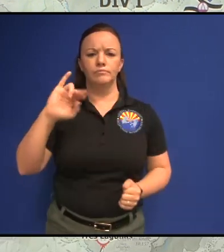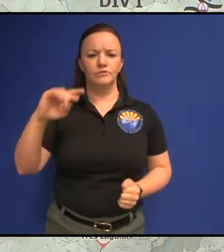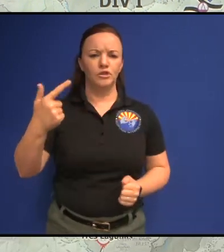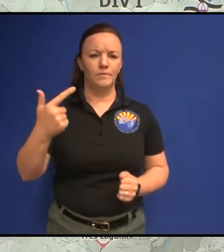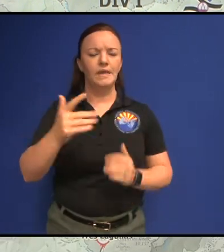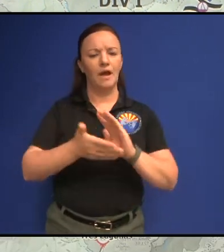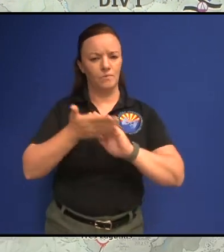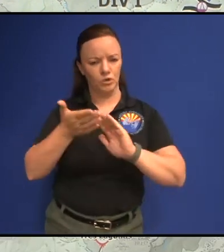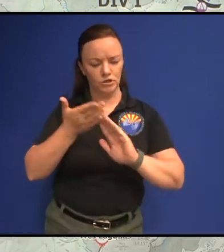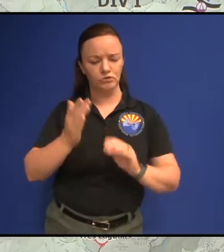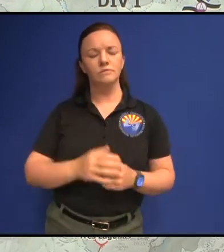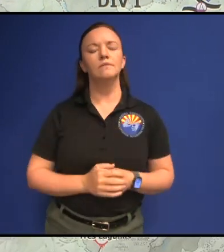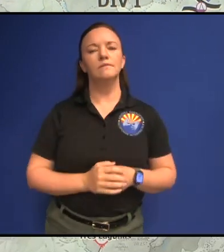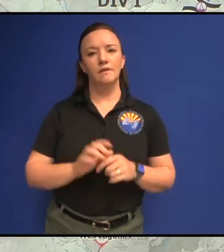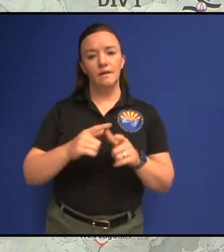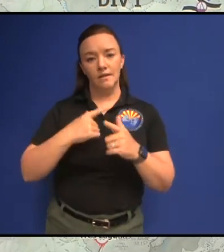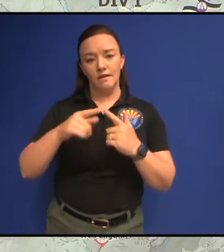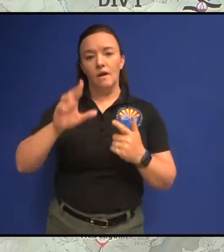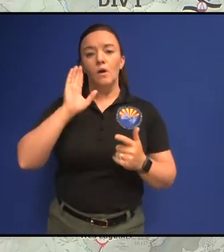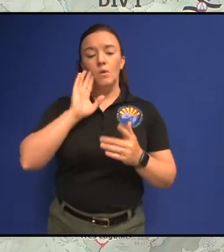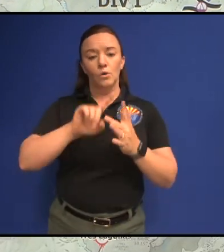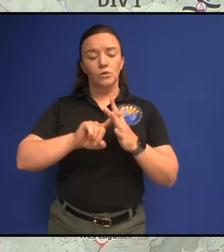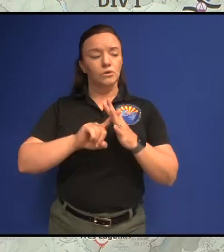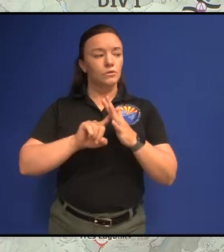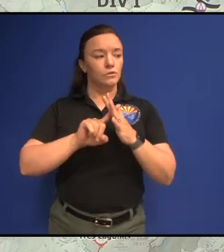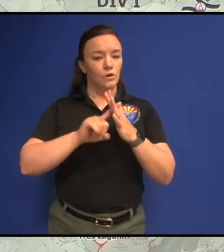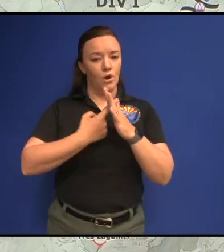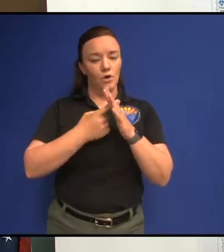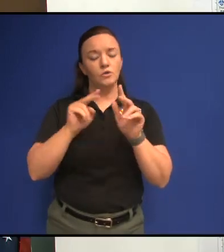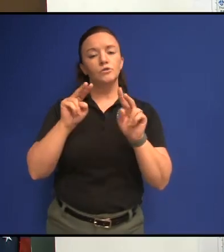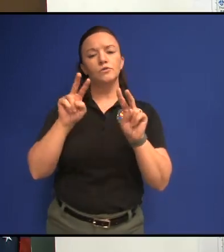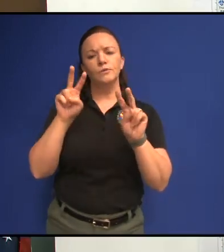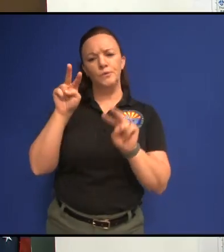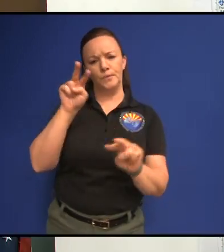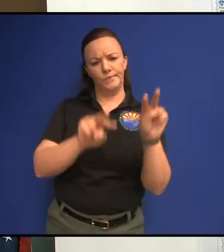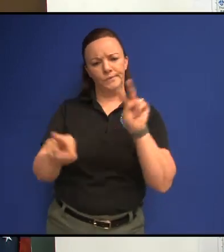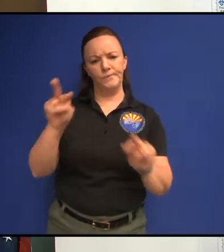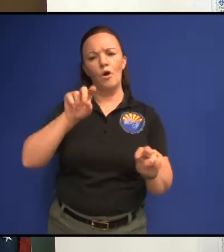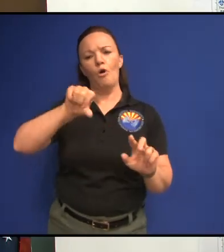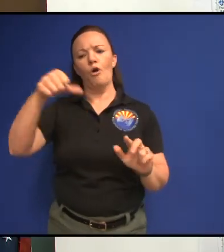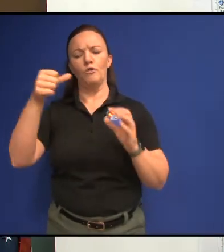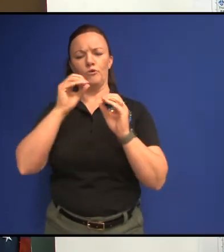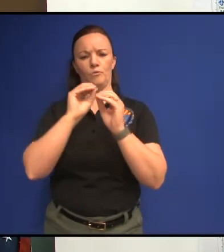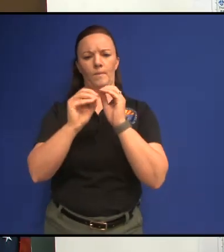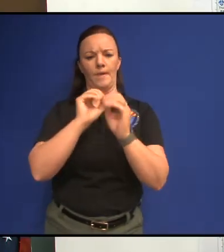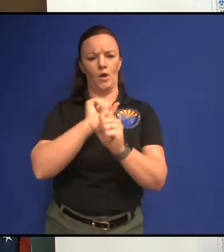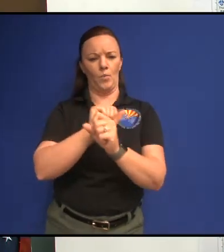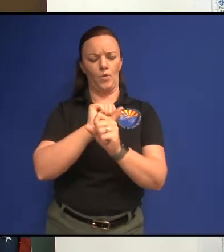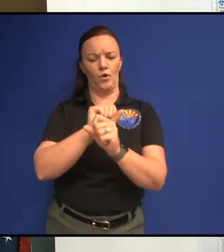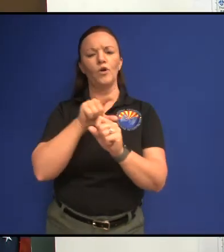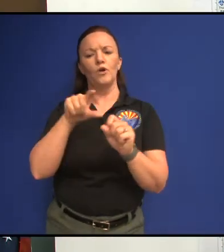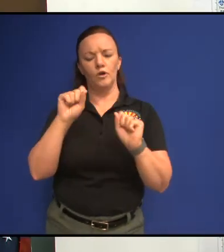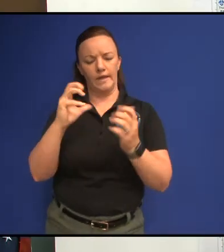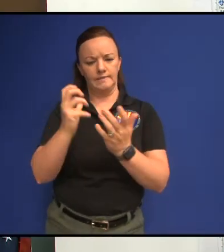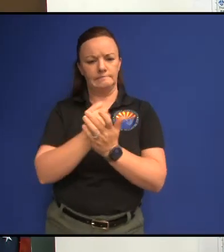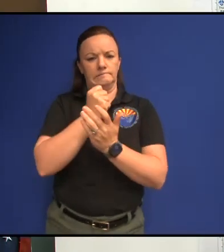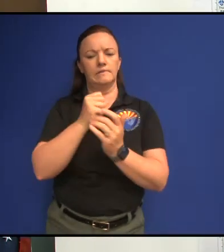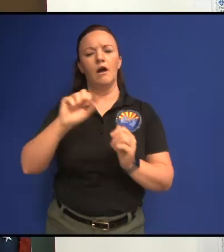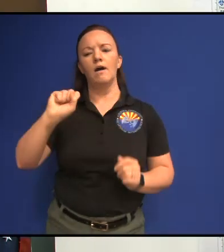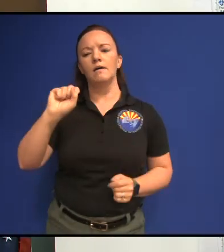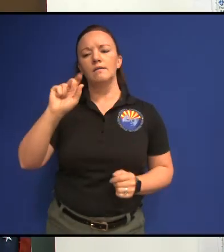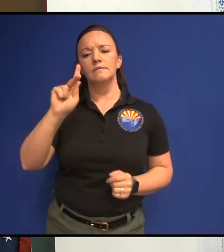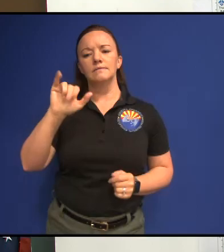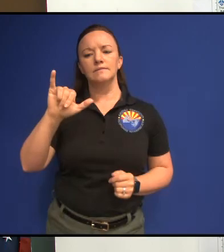then they're going to be starting to look at some of the repair work that they can do on this northern end of the Skyline